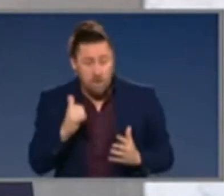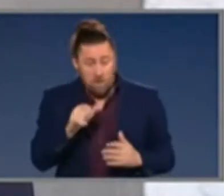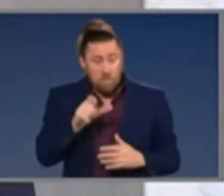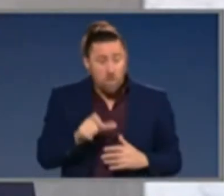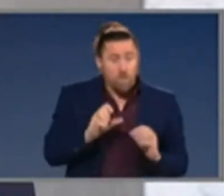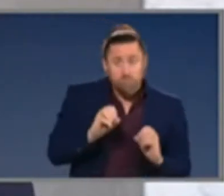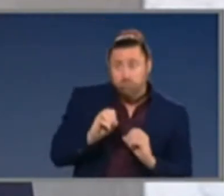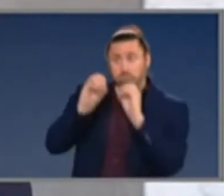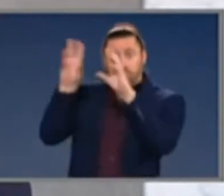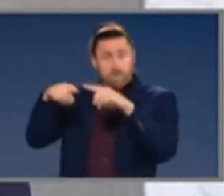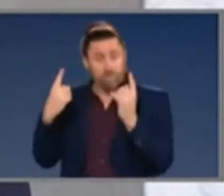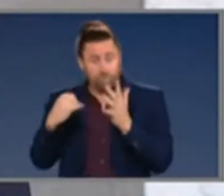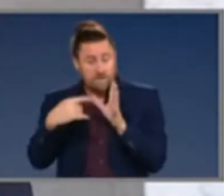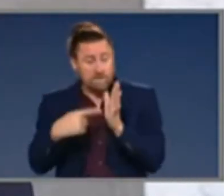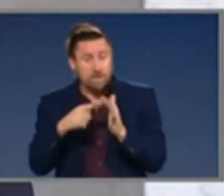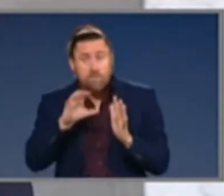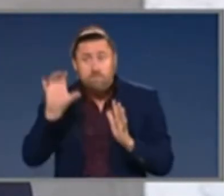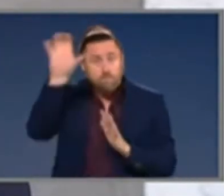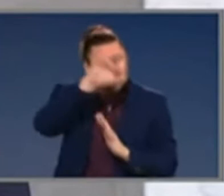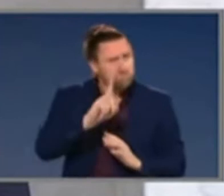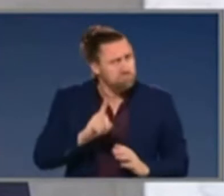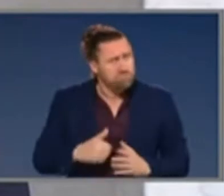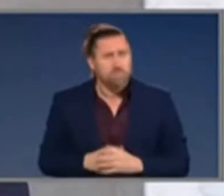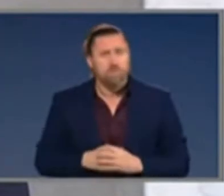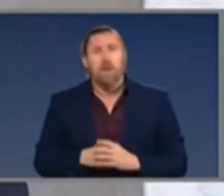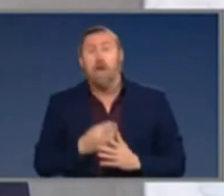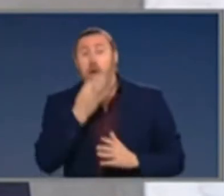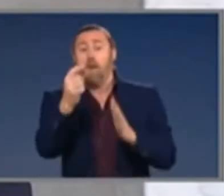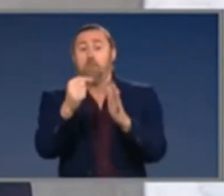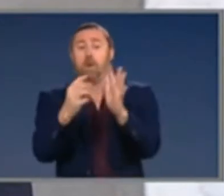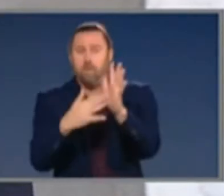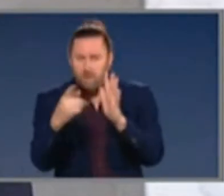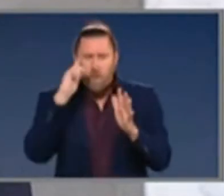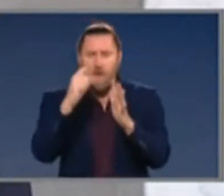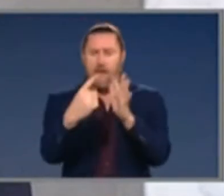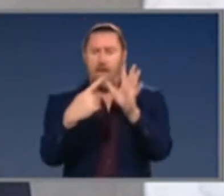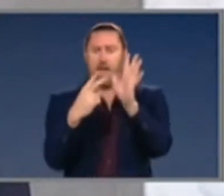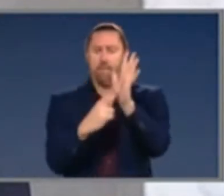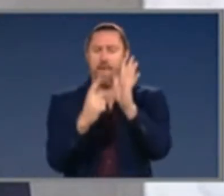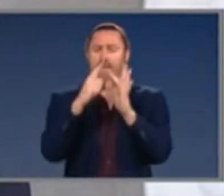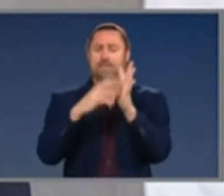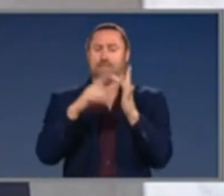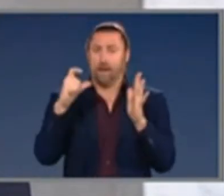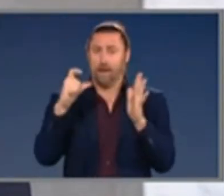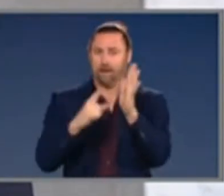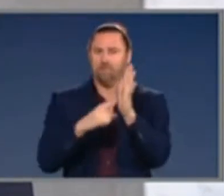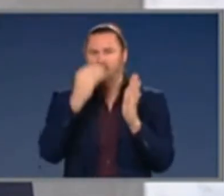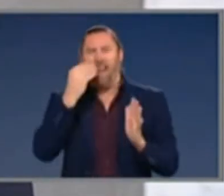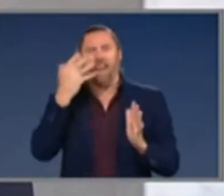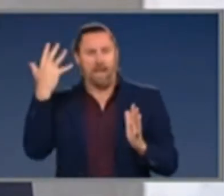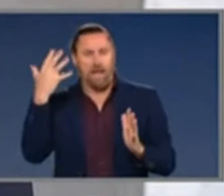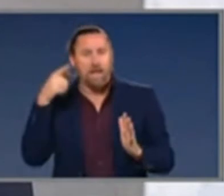transferring patients? And Prime Minister, could I also ask one about pandemic leave? Clearly, you've resolved an